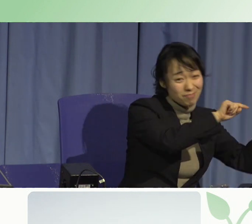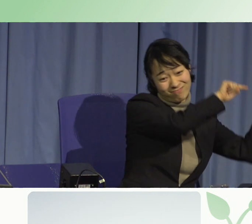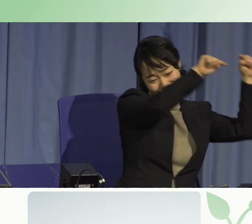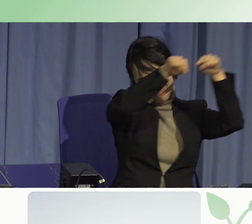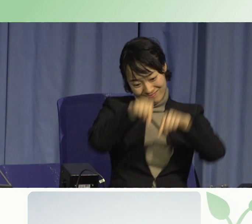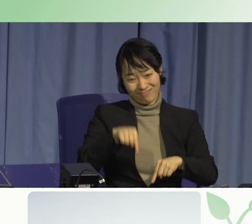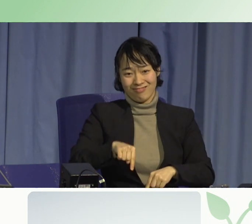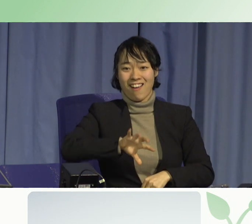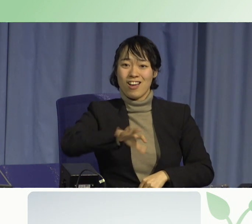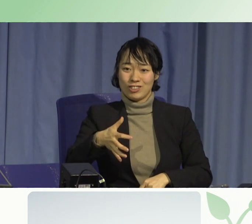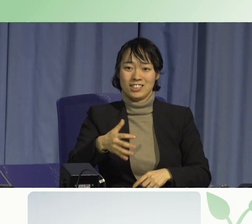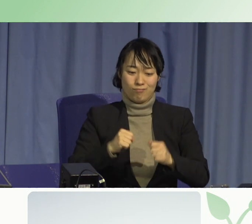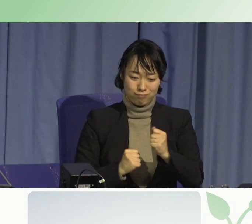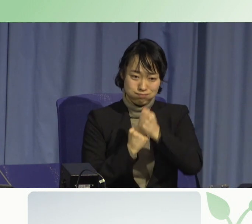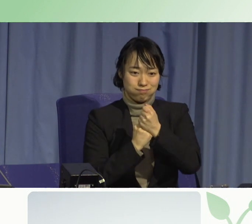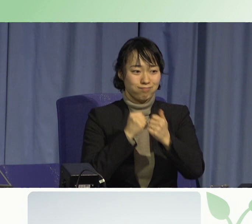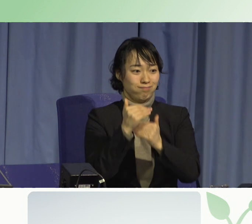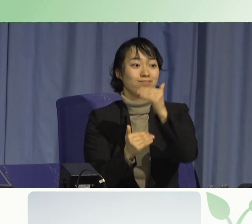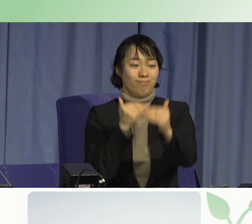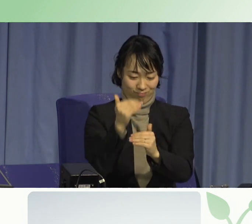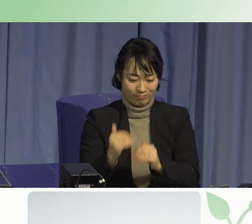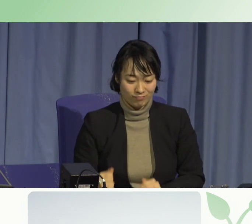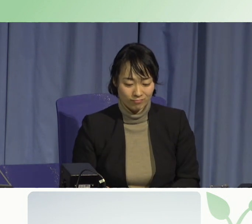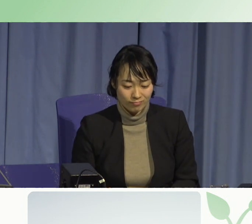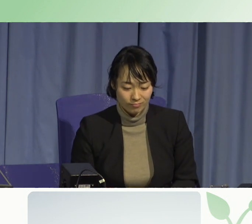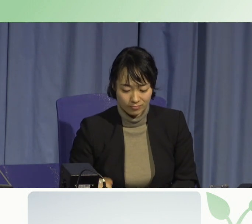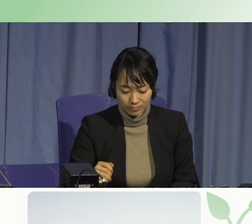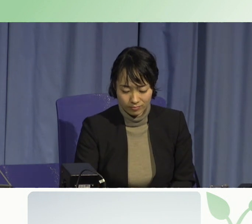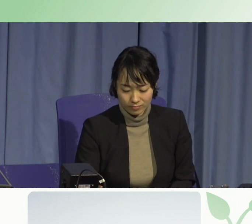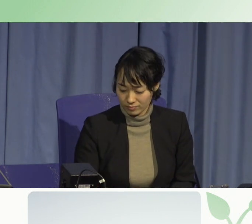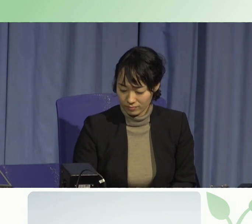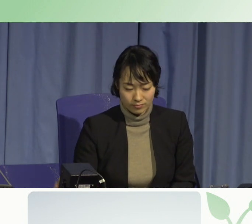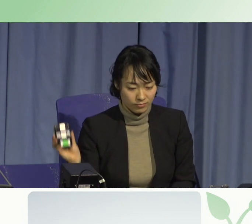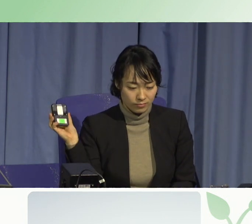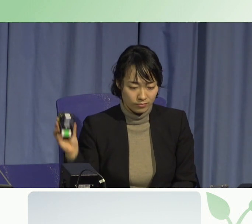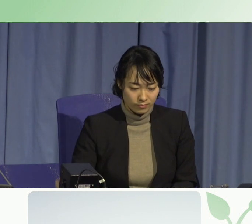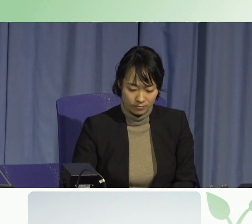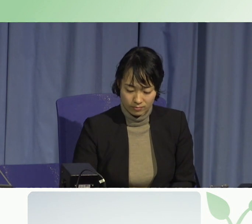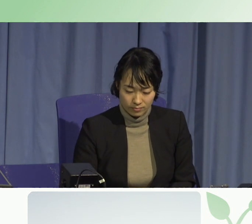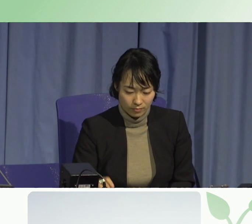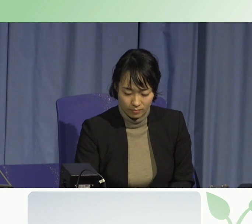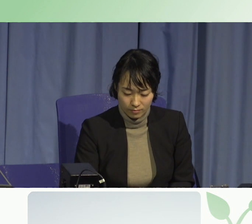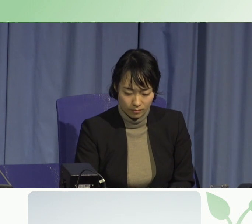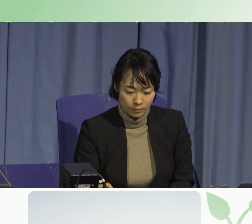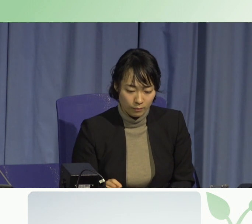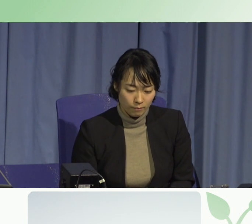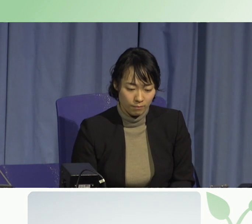another country, at the university level in the sign language, we support them, we provide them the